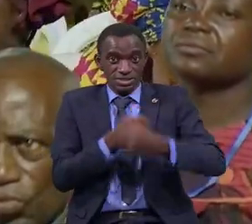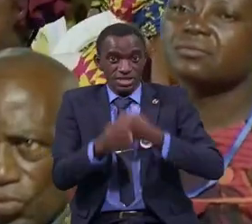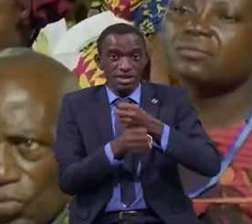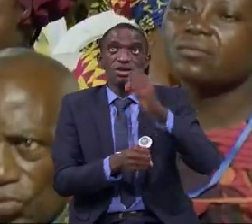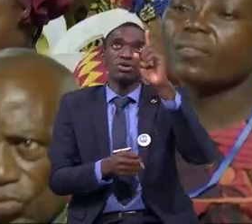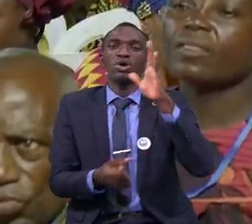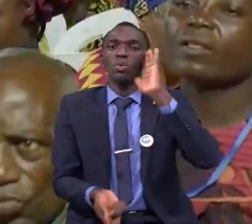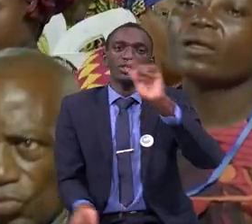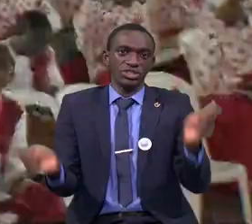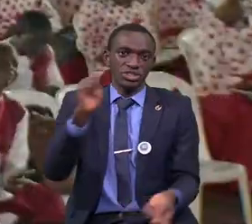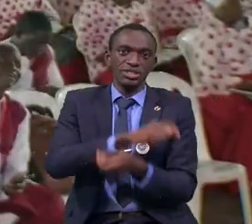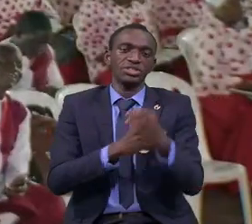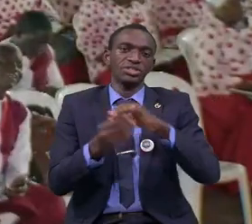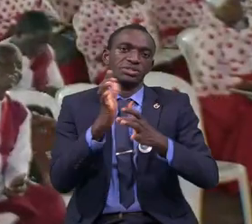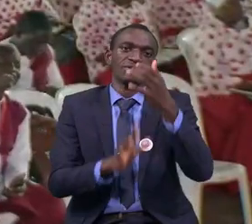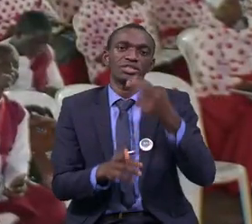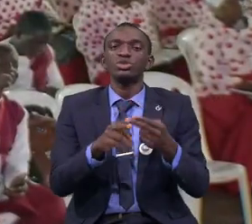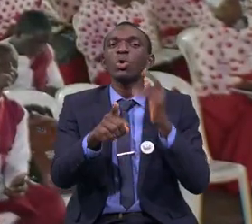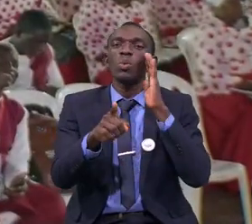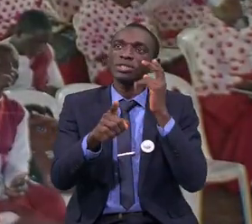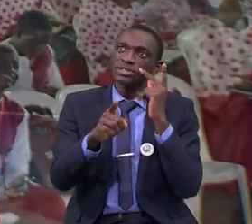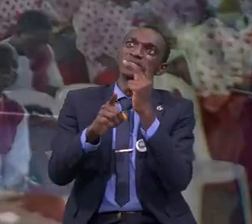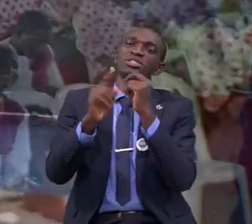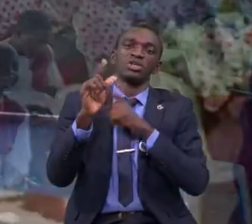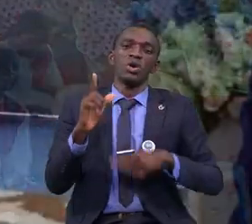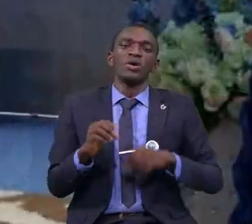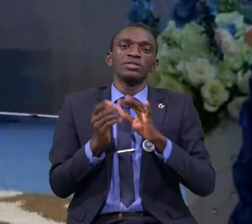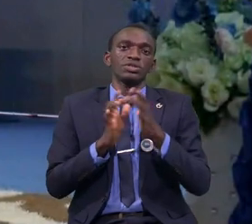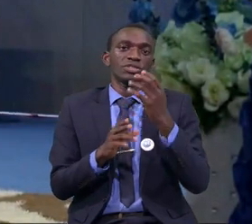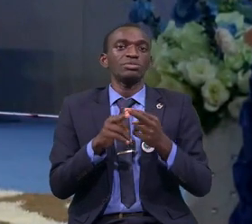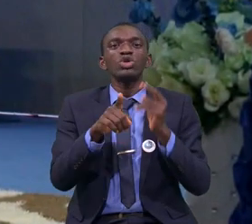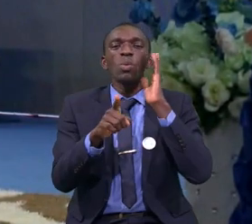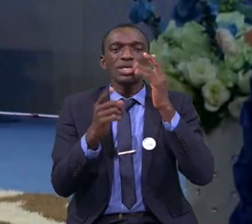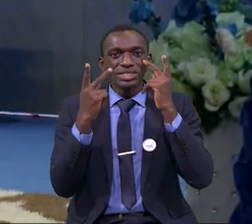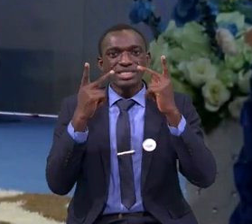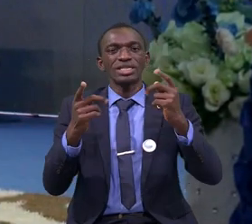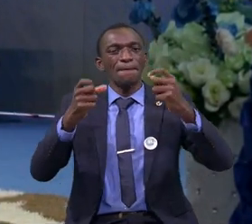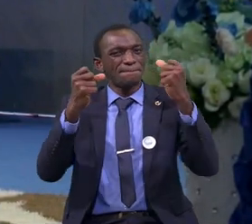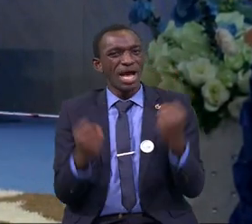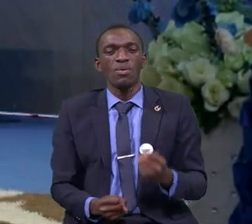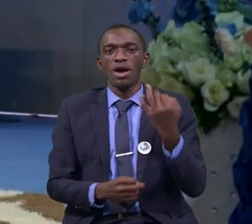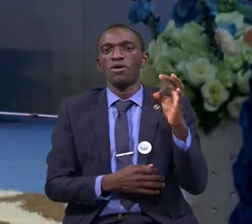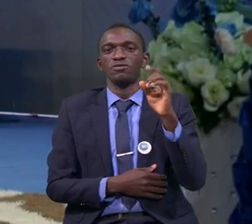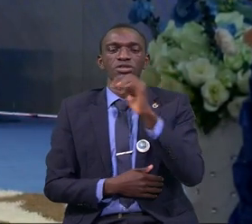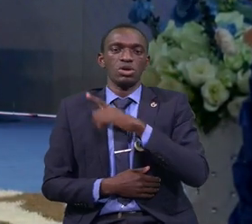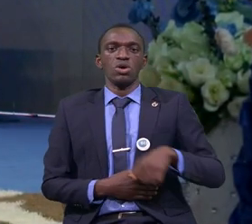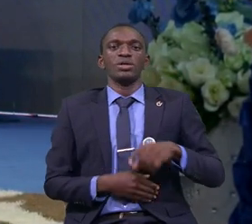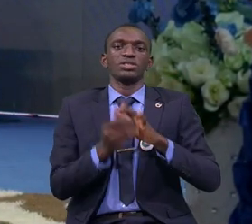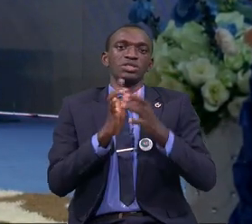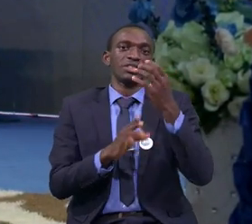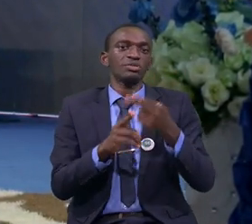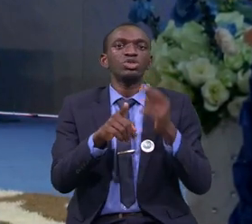You will see the Lord. You see the power of the Lord. The might of the